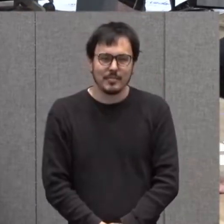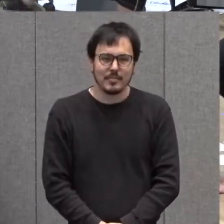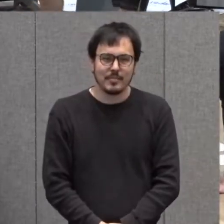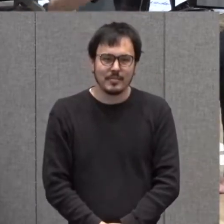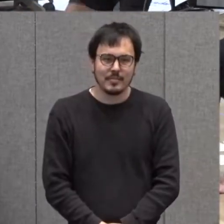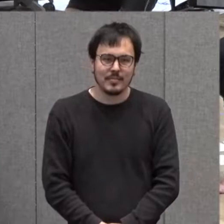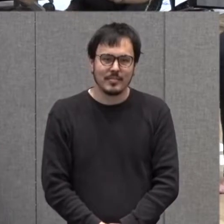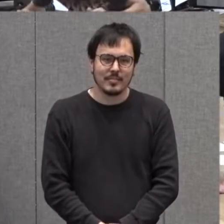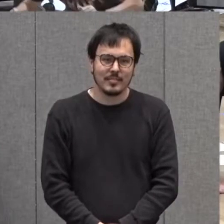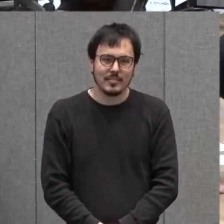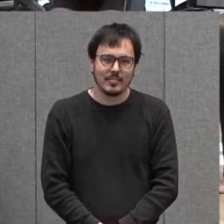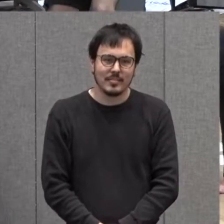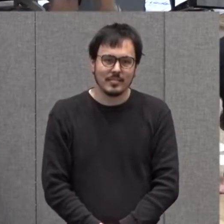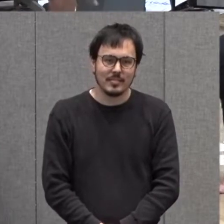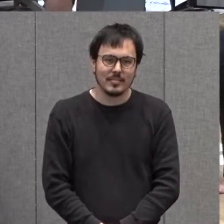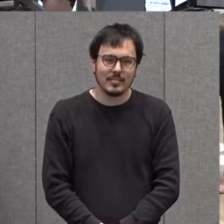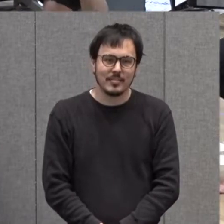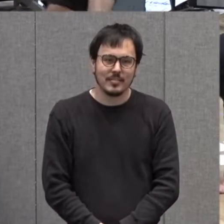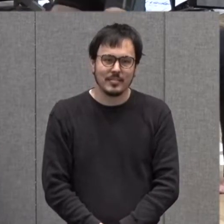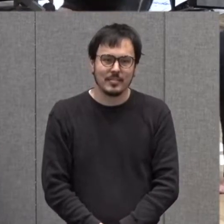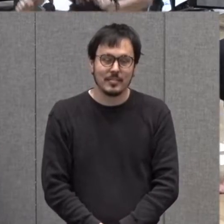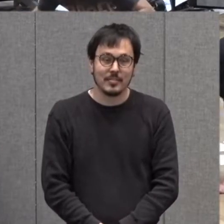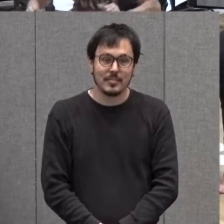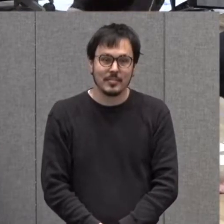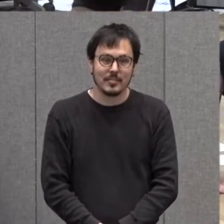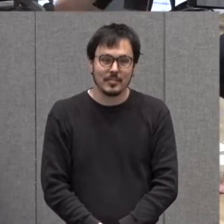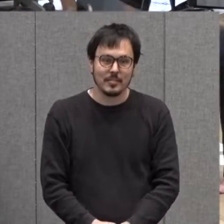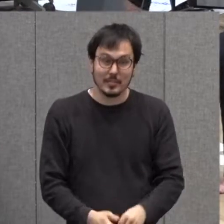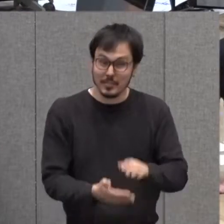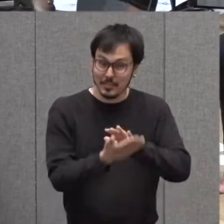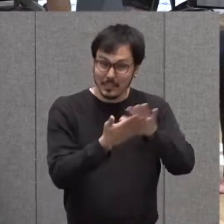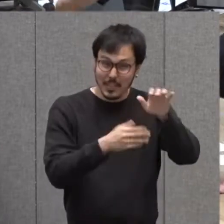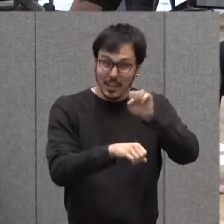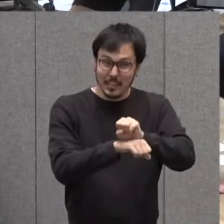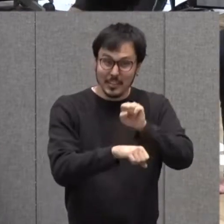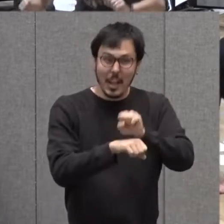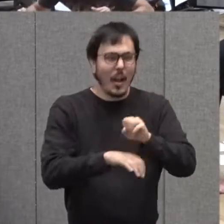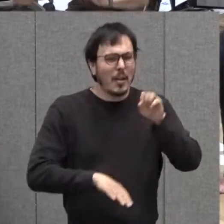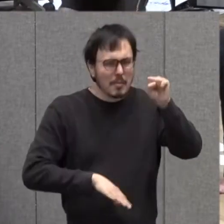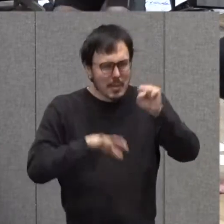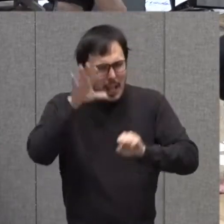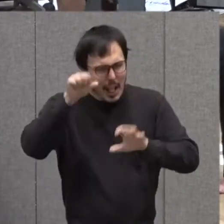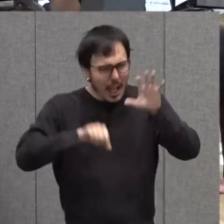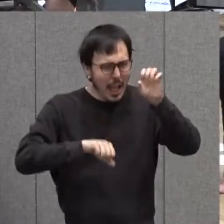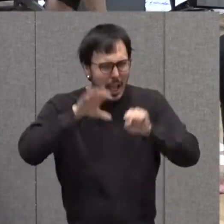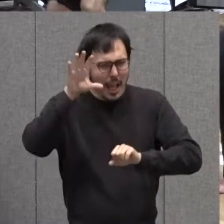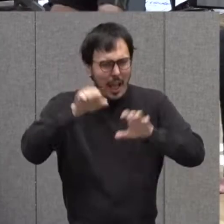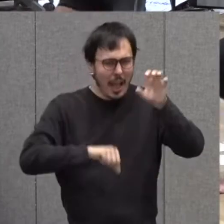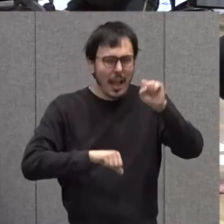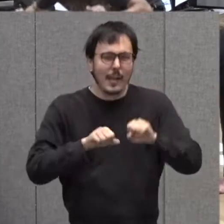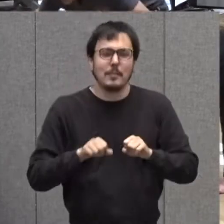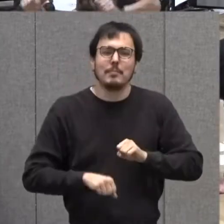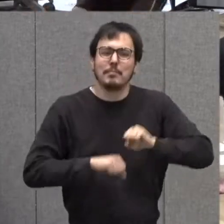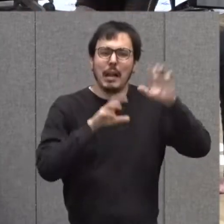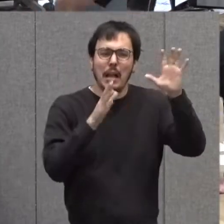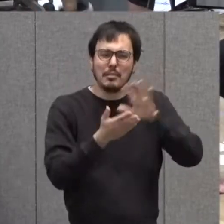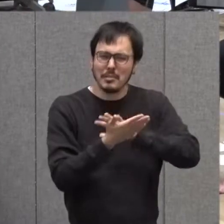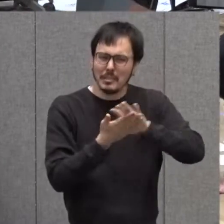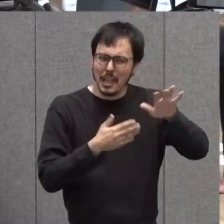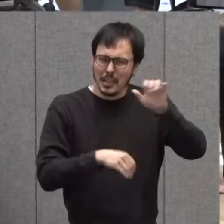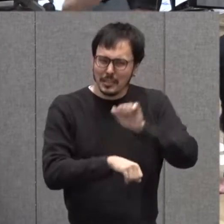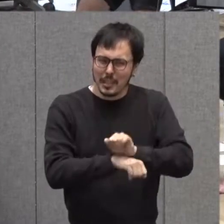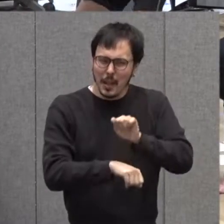Así es. Muy bien hecho, alpinistas. Look at those mountain climbers go. They're climbing that mountain.